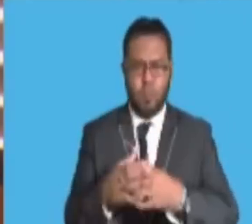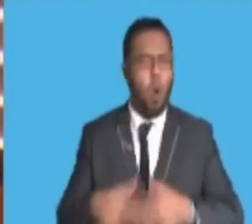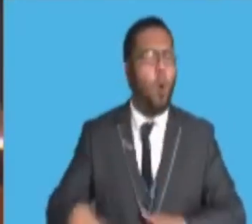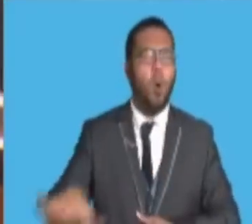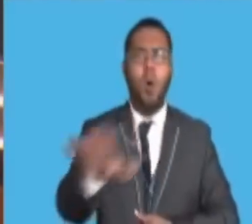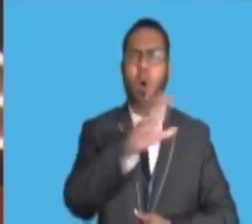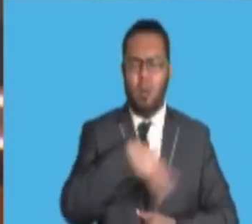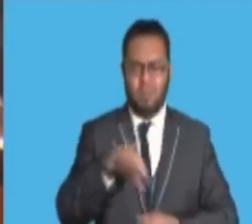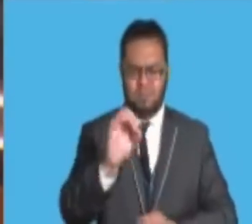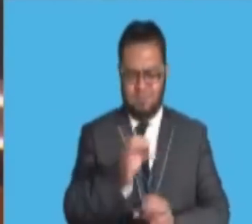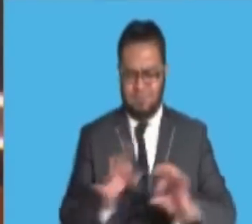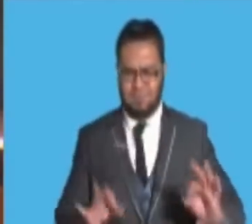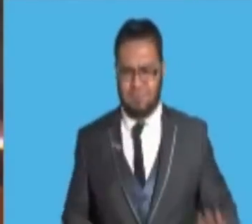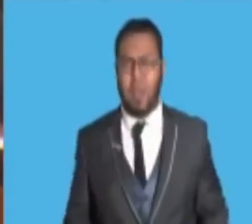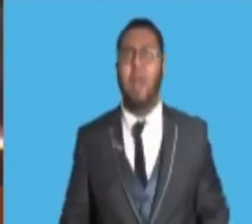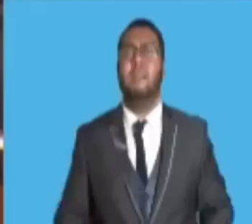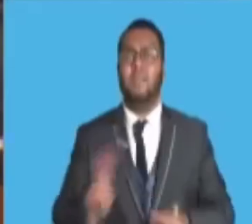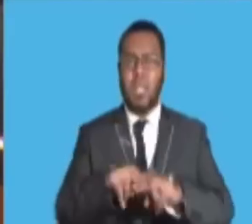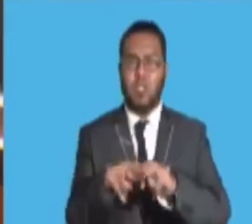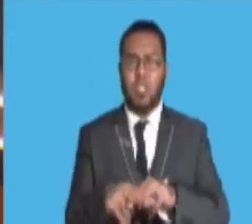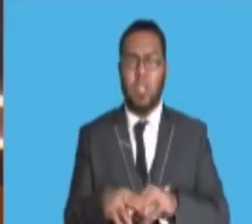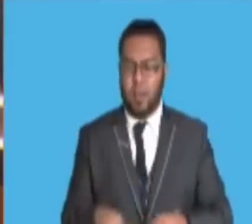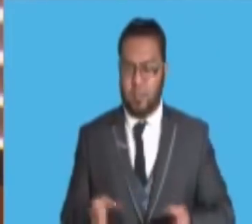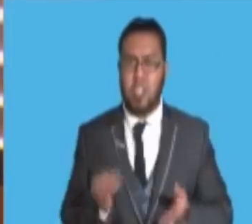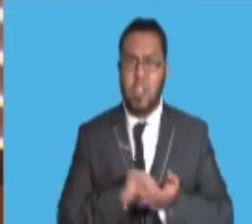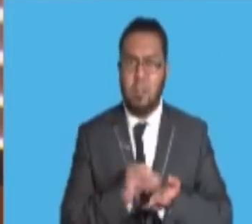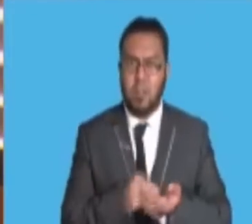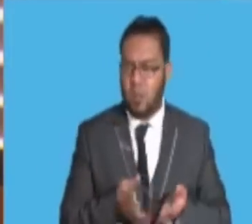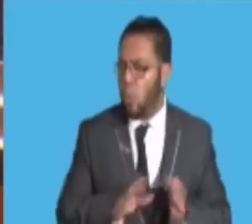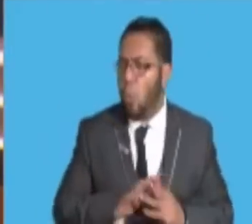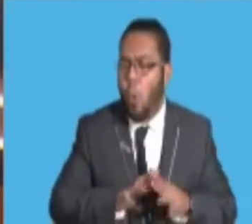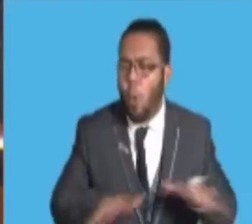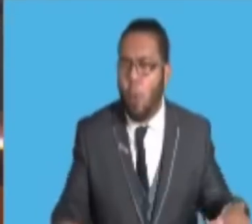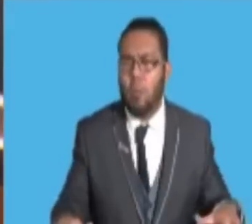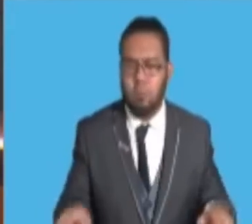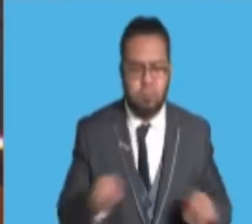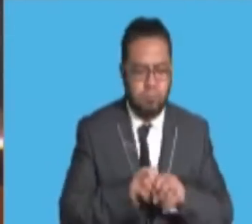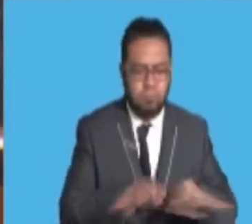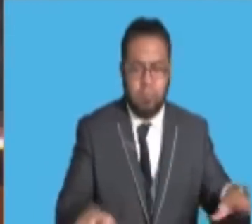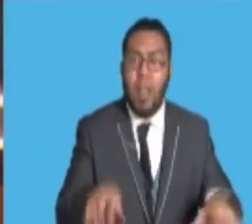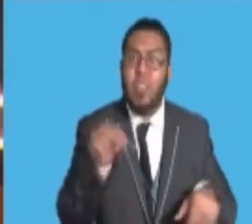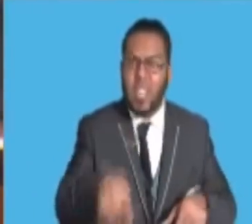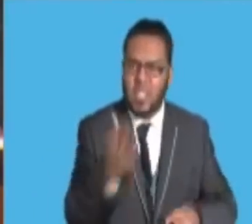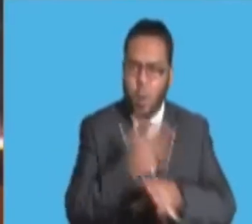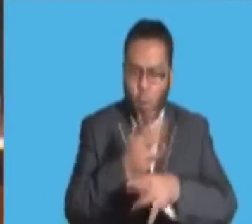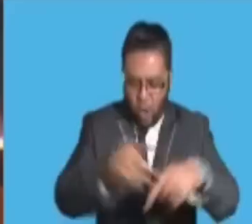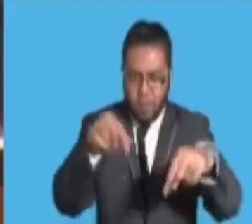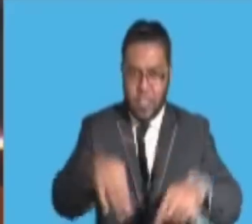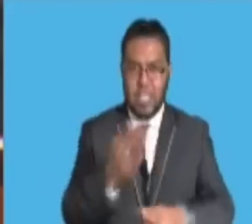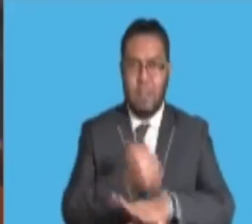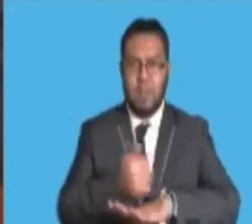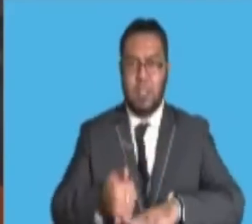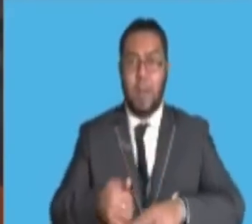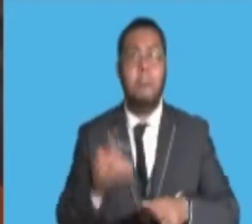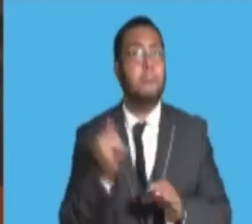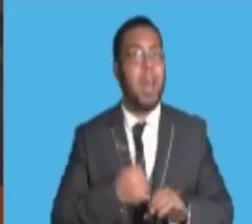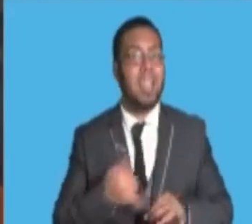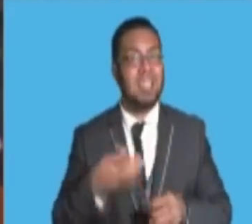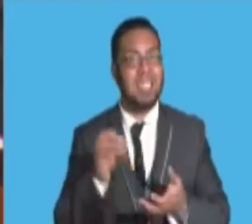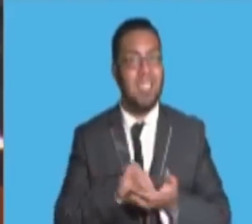Fiji, providing the service that's available in the main hospitals into all these areas. This is the work of this government. Medical services have